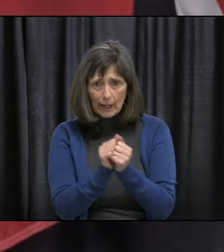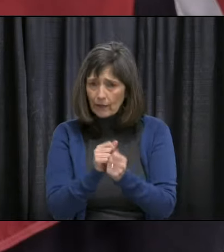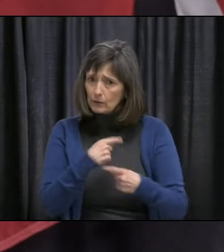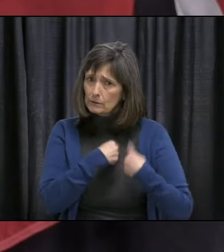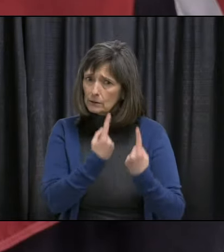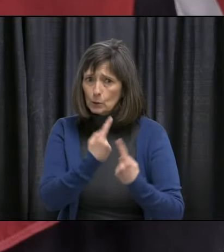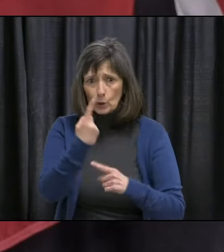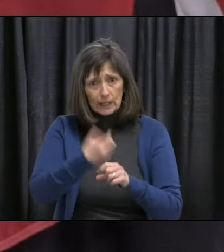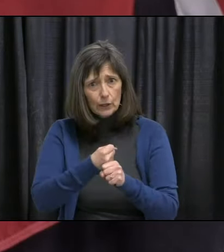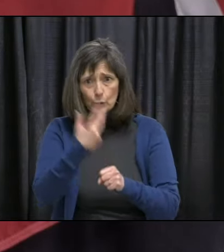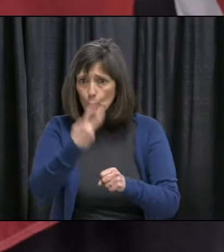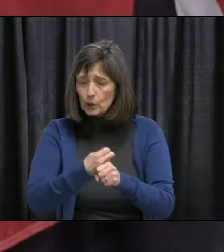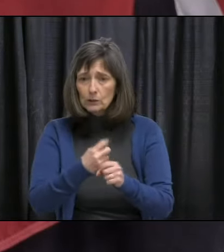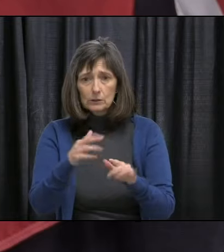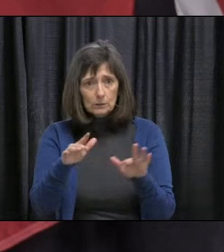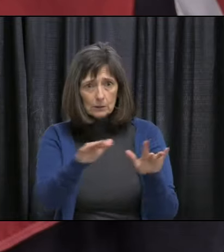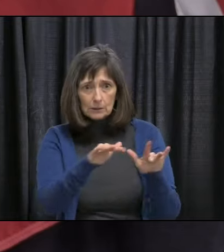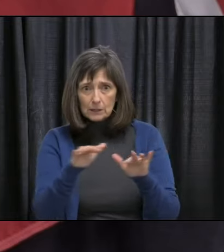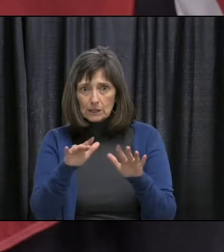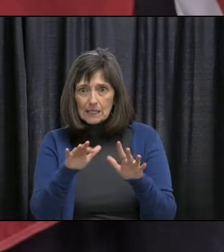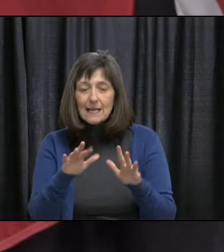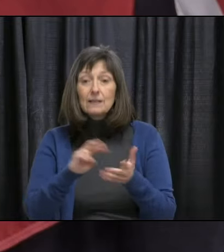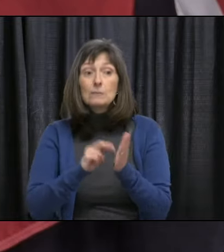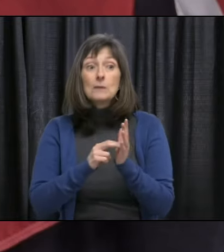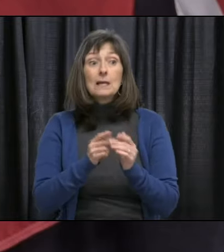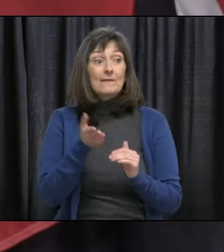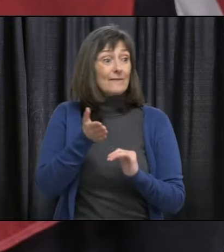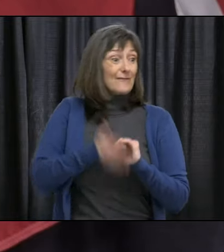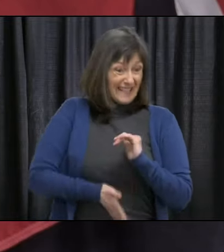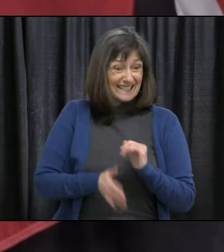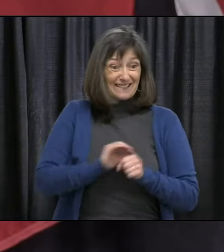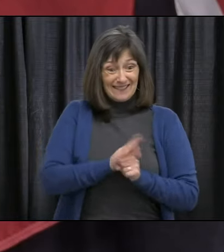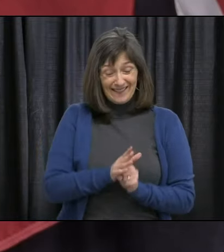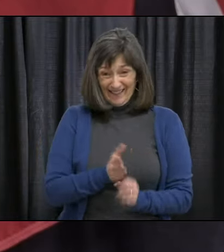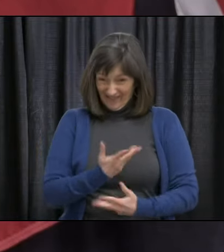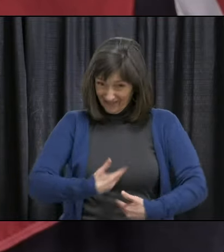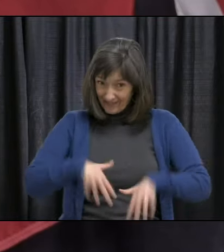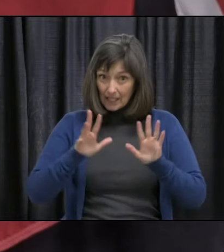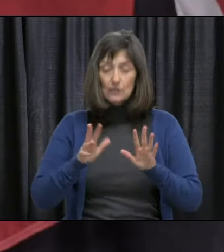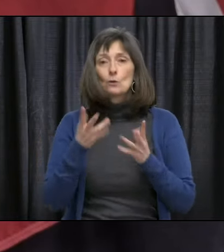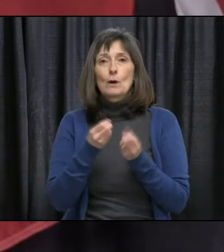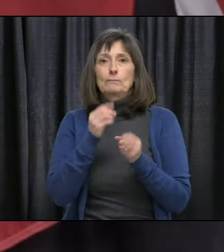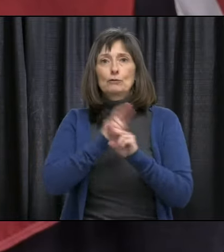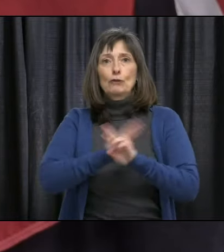one group that will find it very difficult to respond quickly to this because of those restrictions.